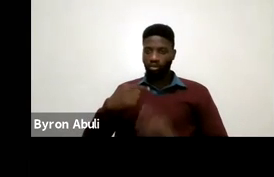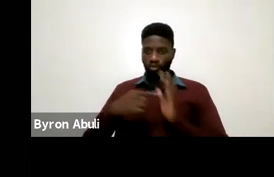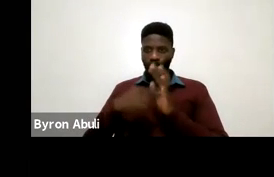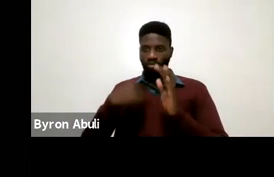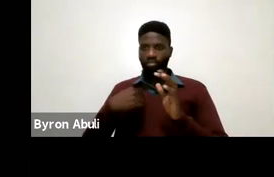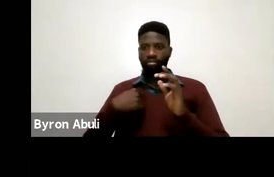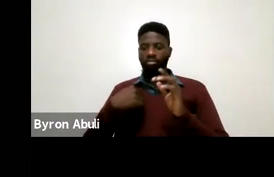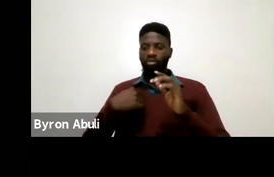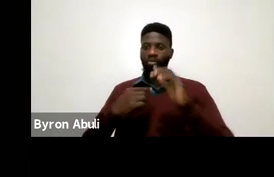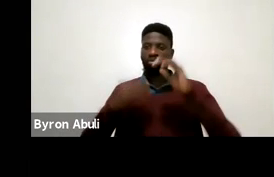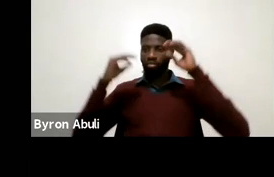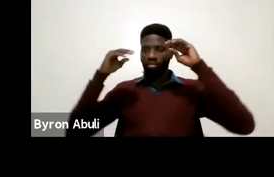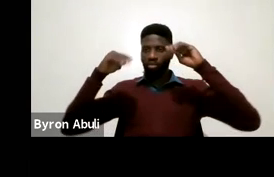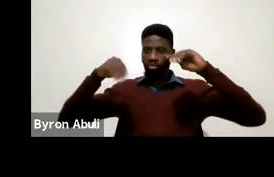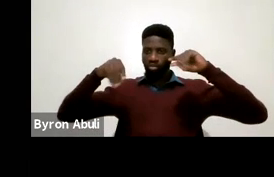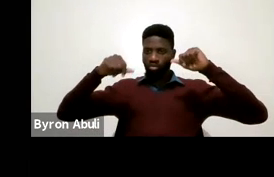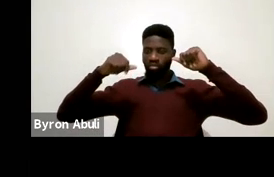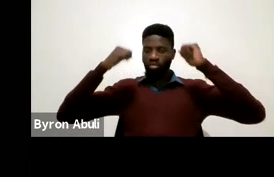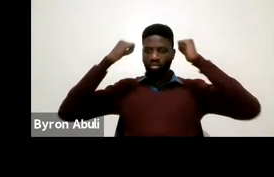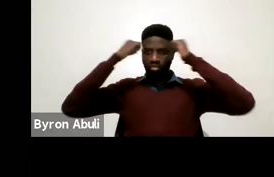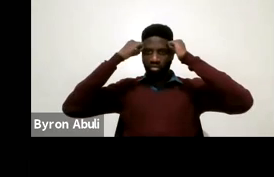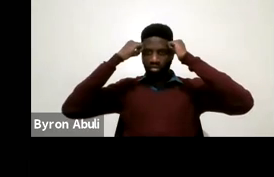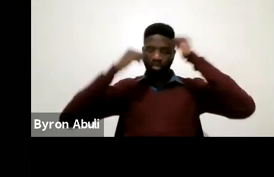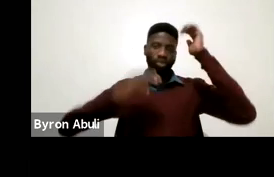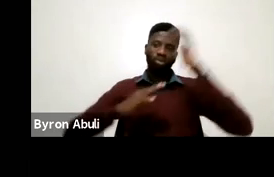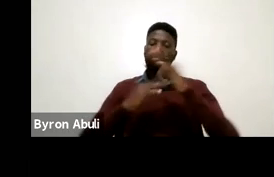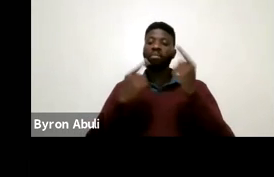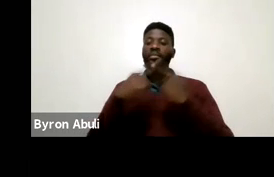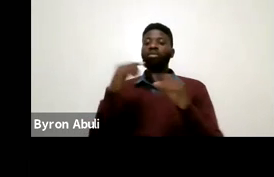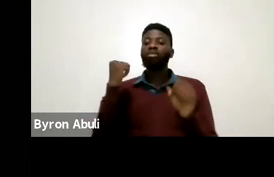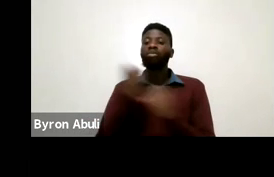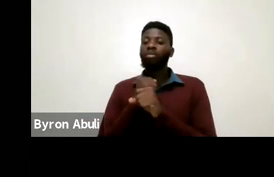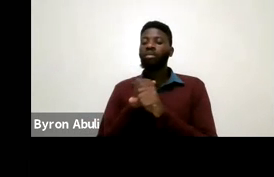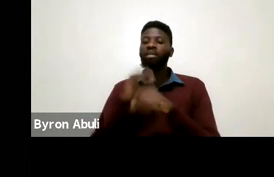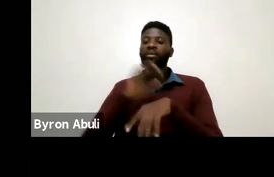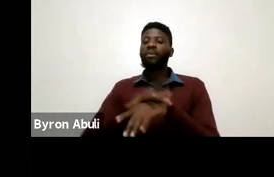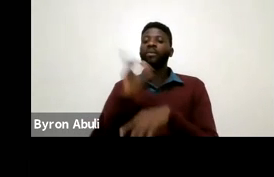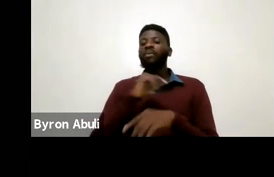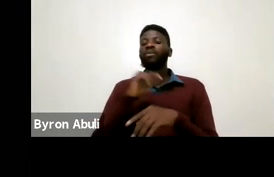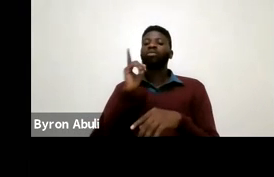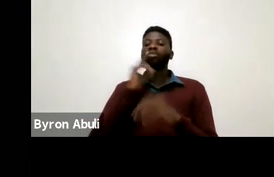And then you get a job and you lose it the following morning because you are unable to manage your pride.